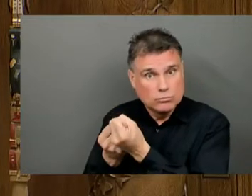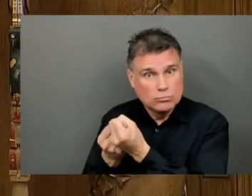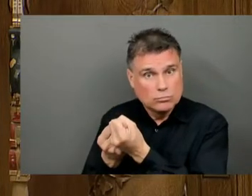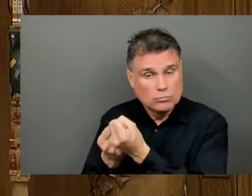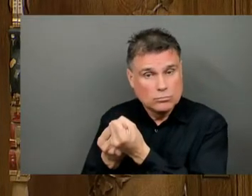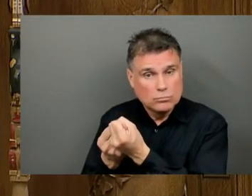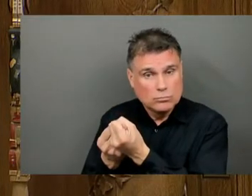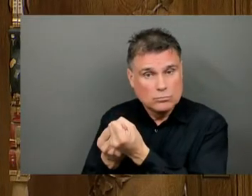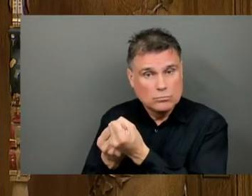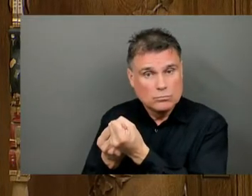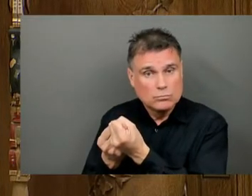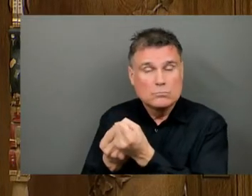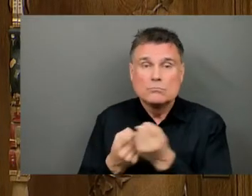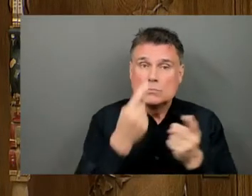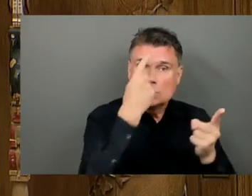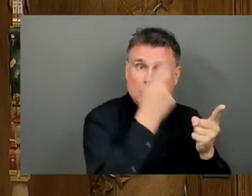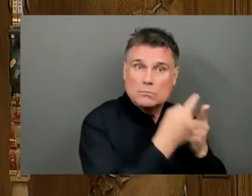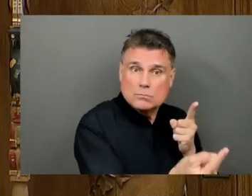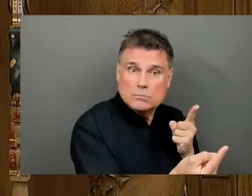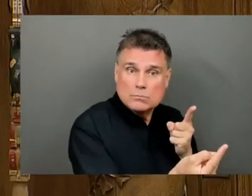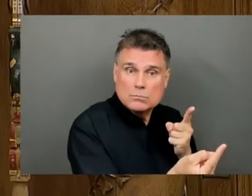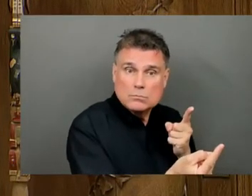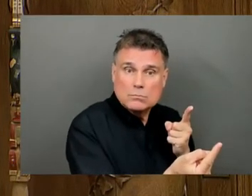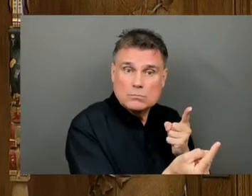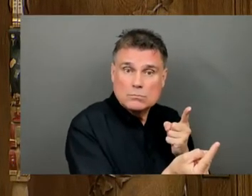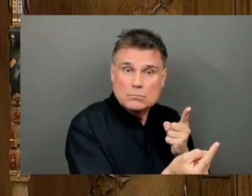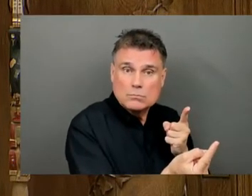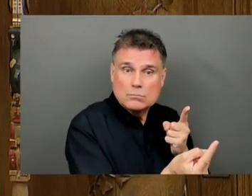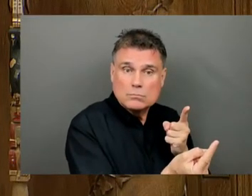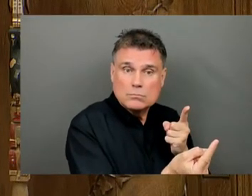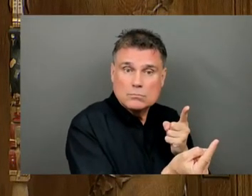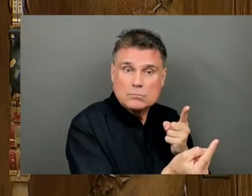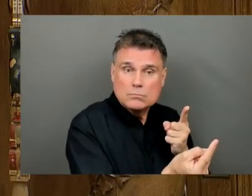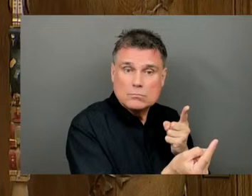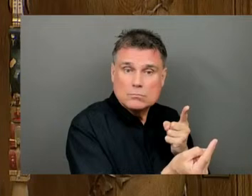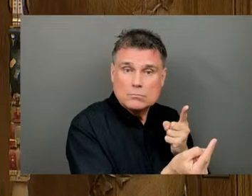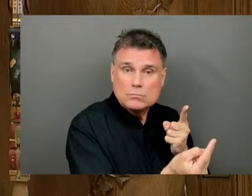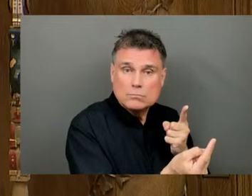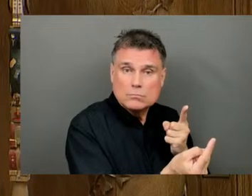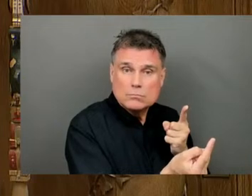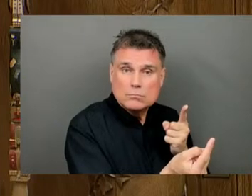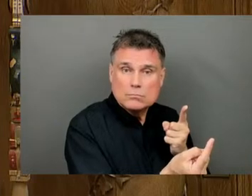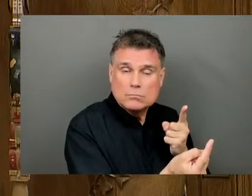Those who oppose indicate nay. Nay.